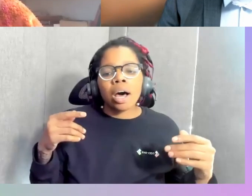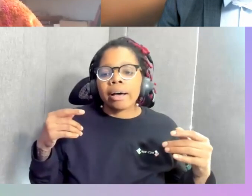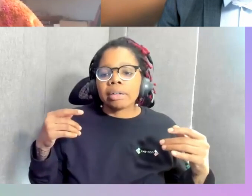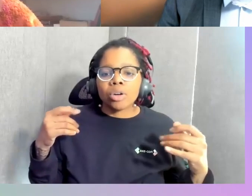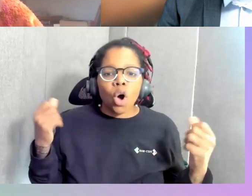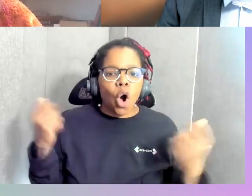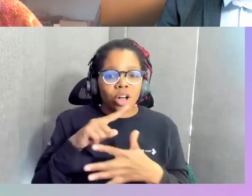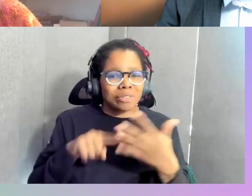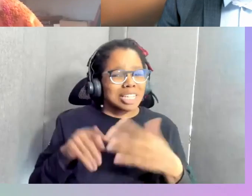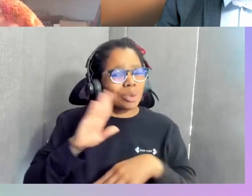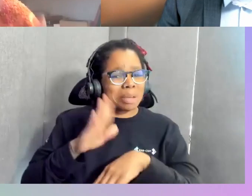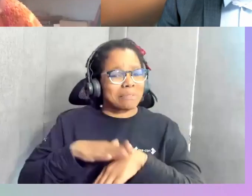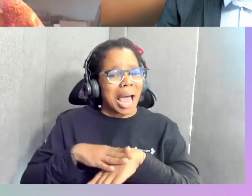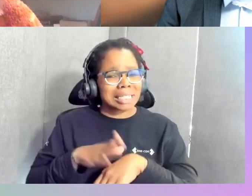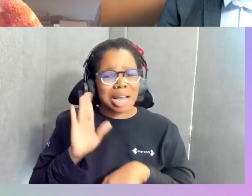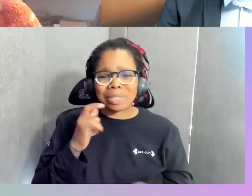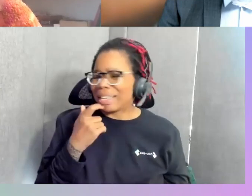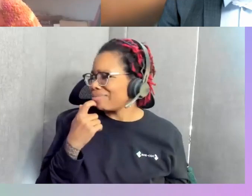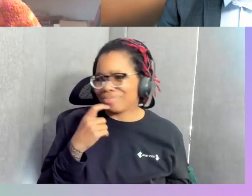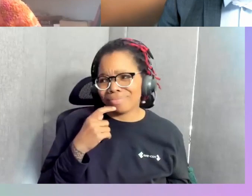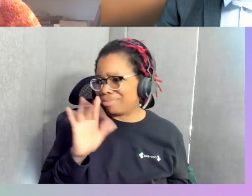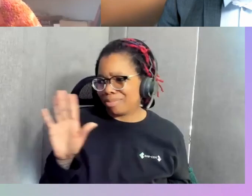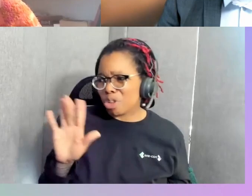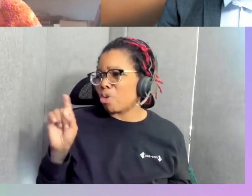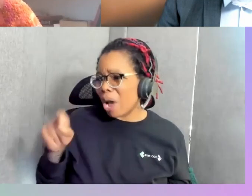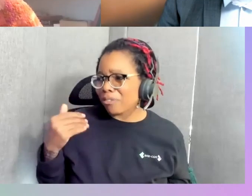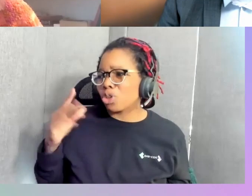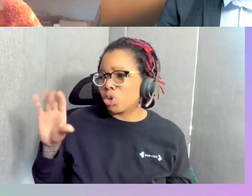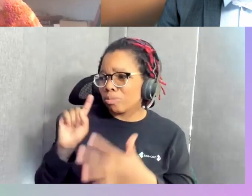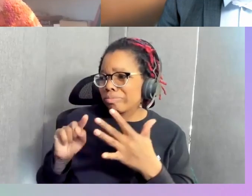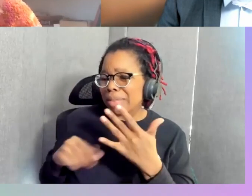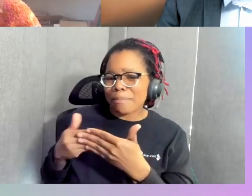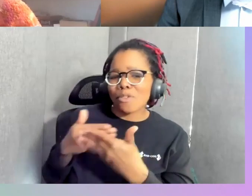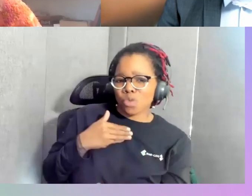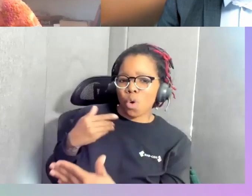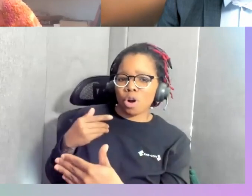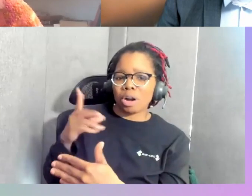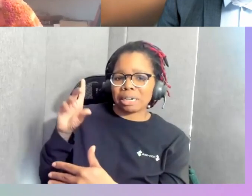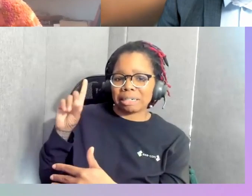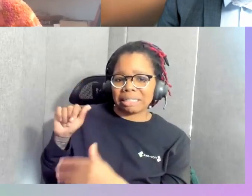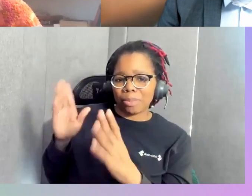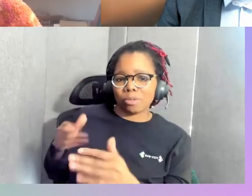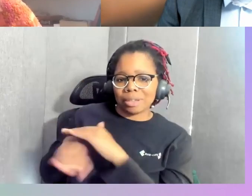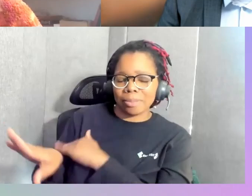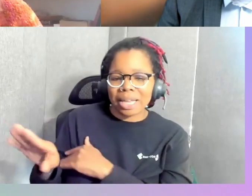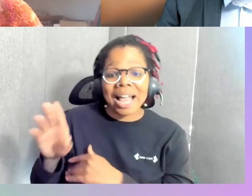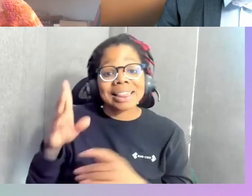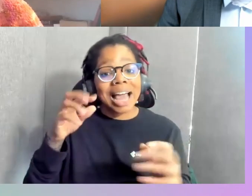would be flags that I would say you have to have some of this work done in advance. So that demonstration is a